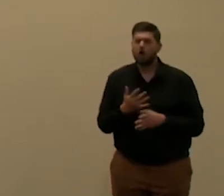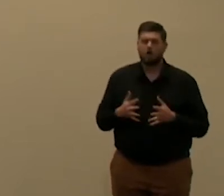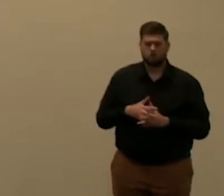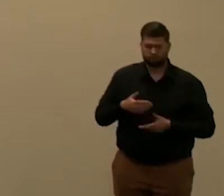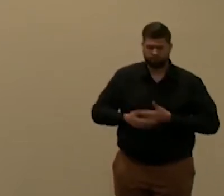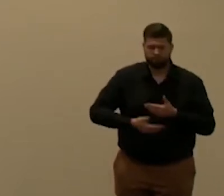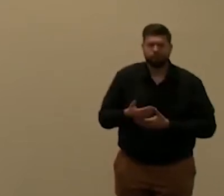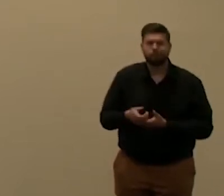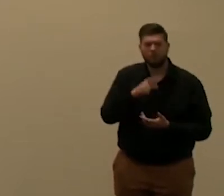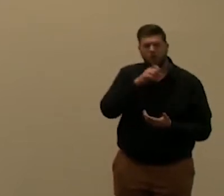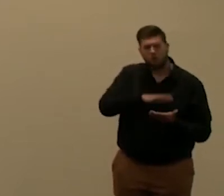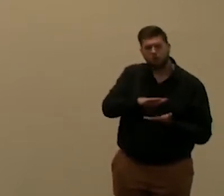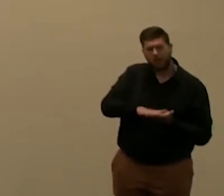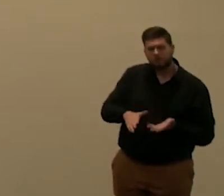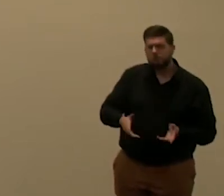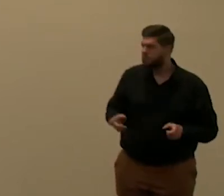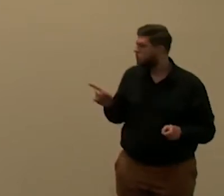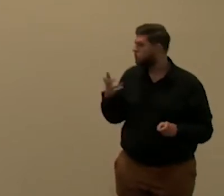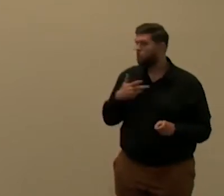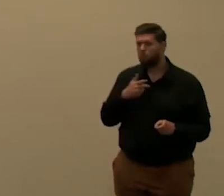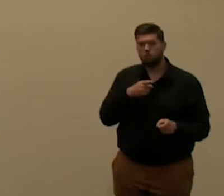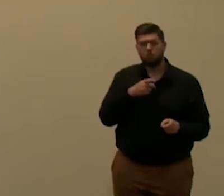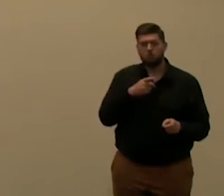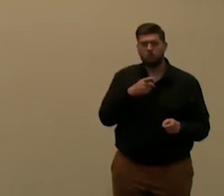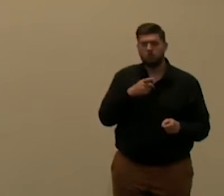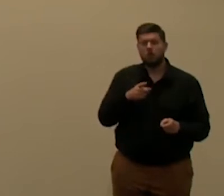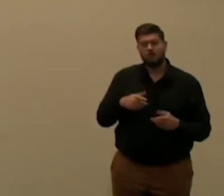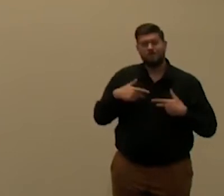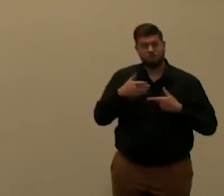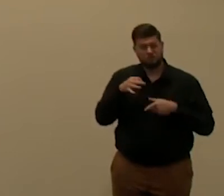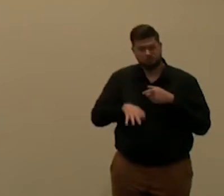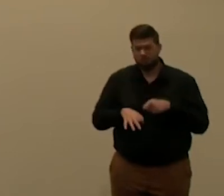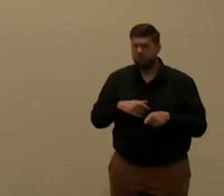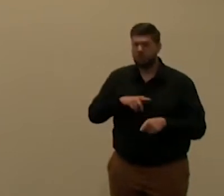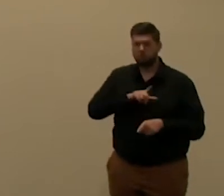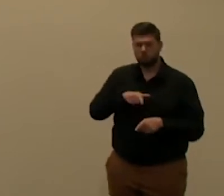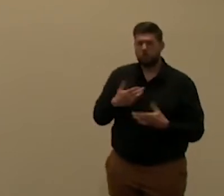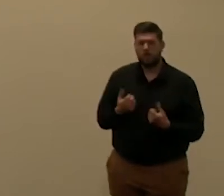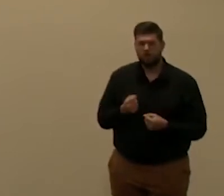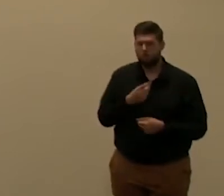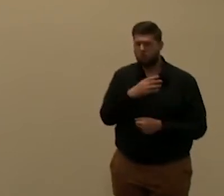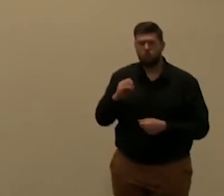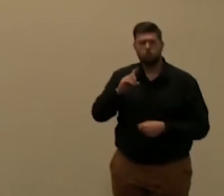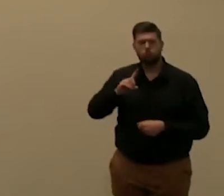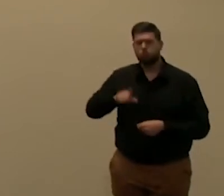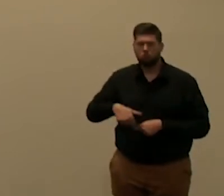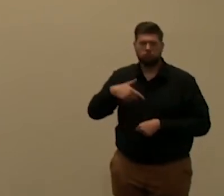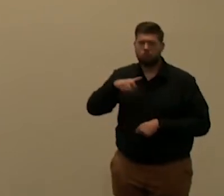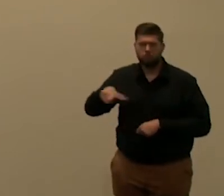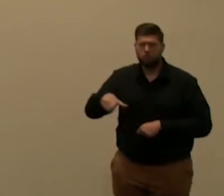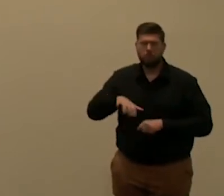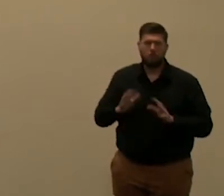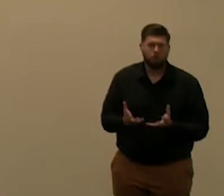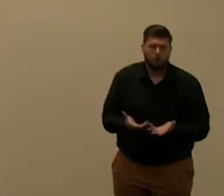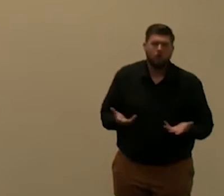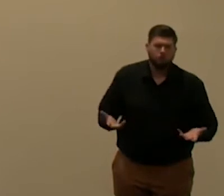That is a very specific case because they've got 100,000 people worldwide or something.